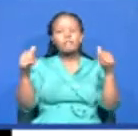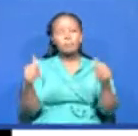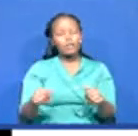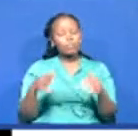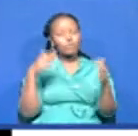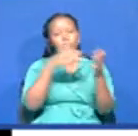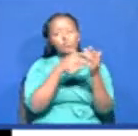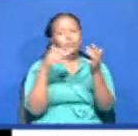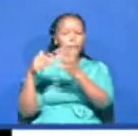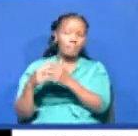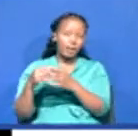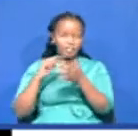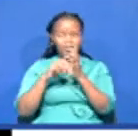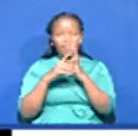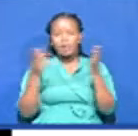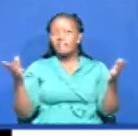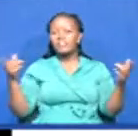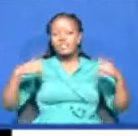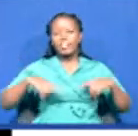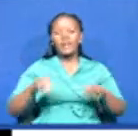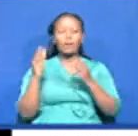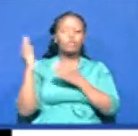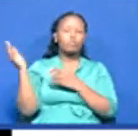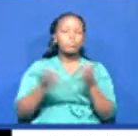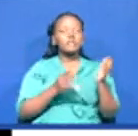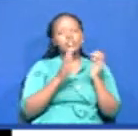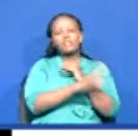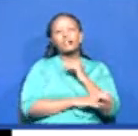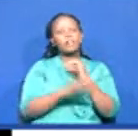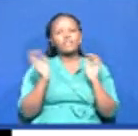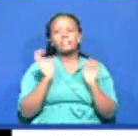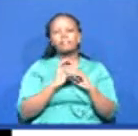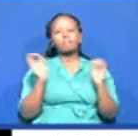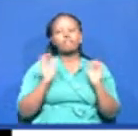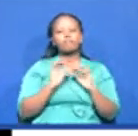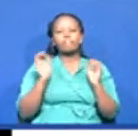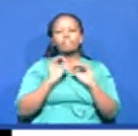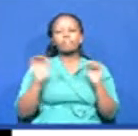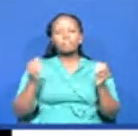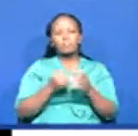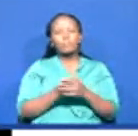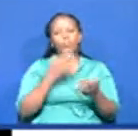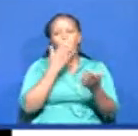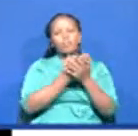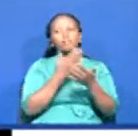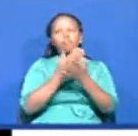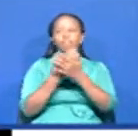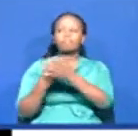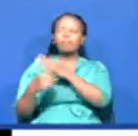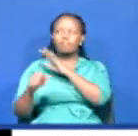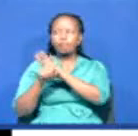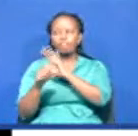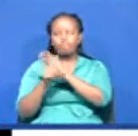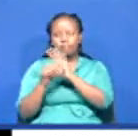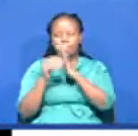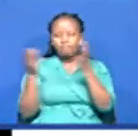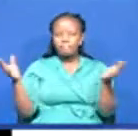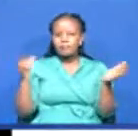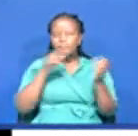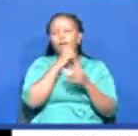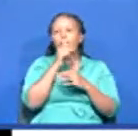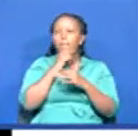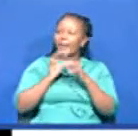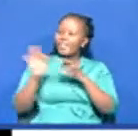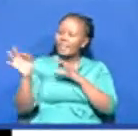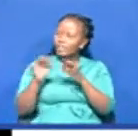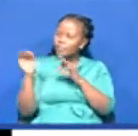So they will not be allowed to enter into our country. Thank you very much, Dr. Akoten. They're just giving us a short brief in regard